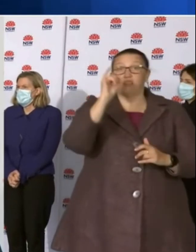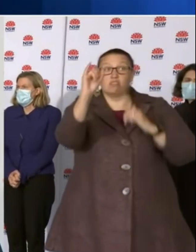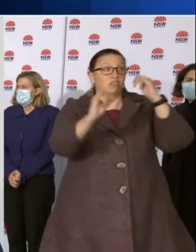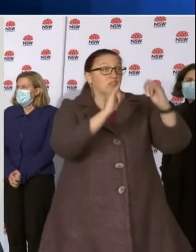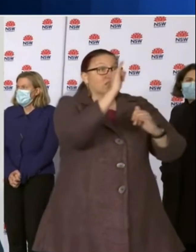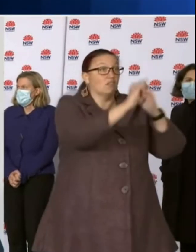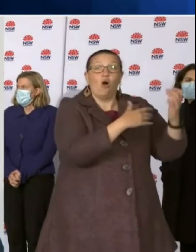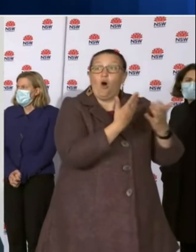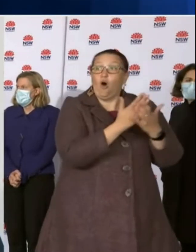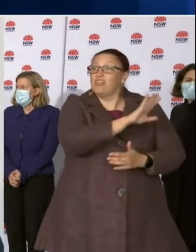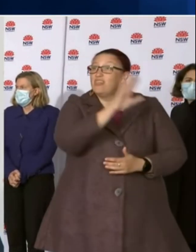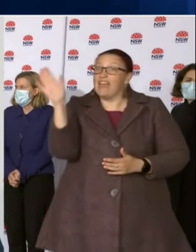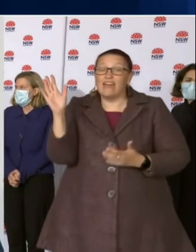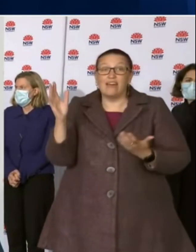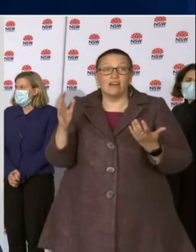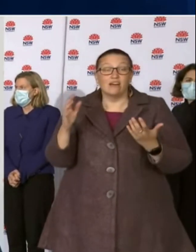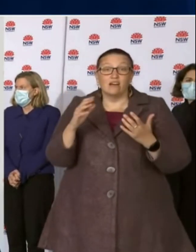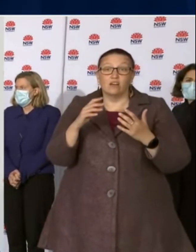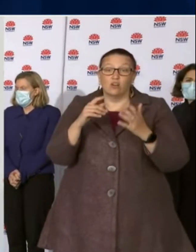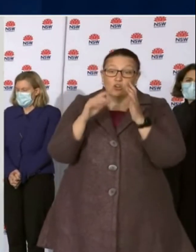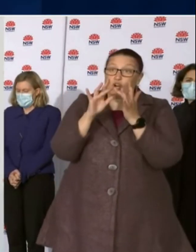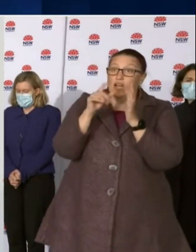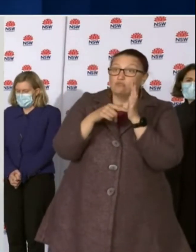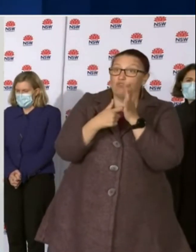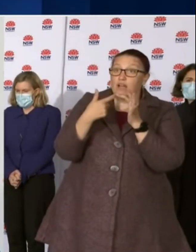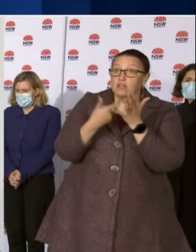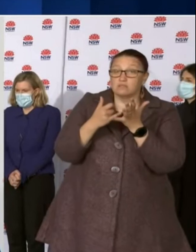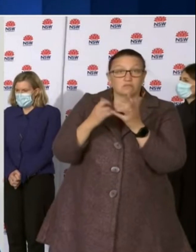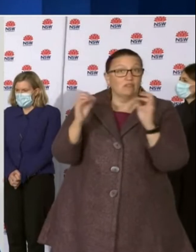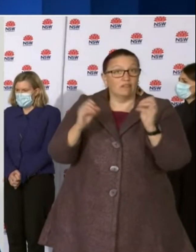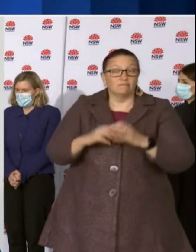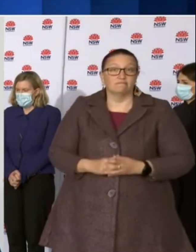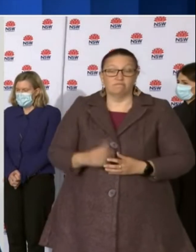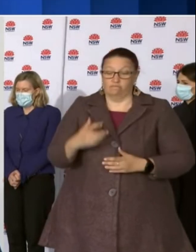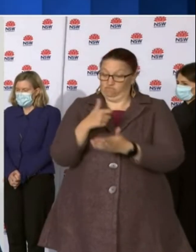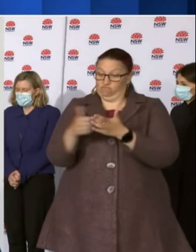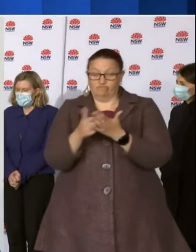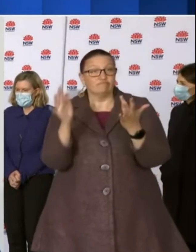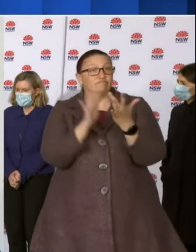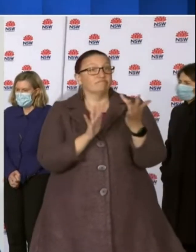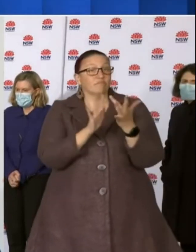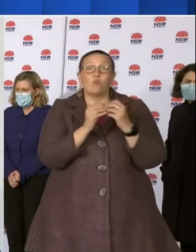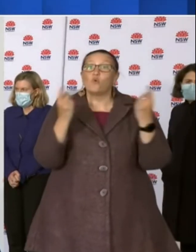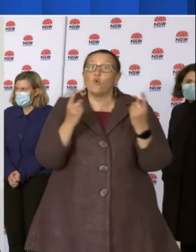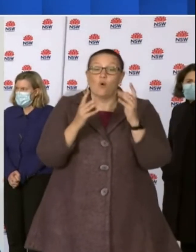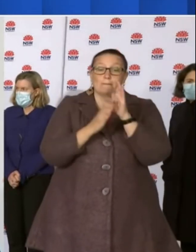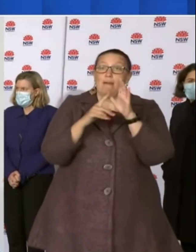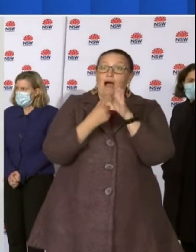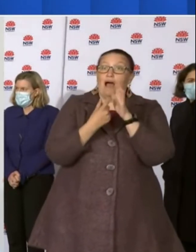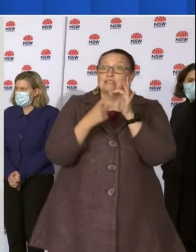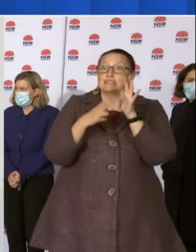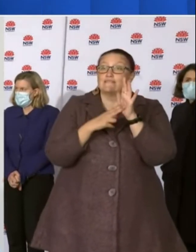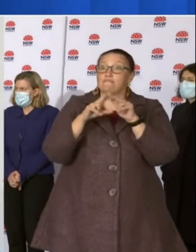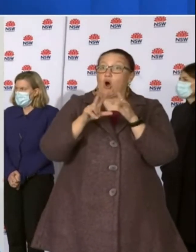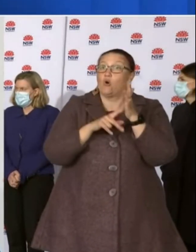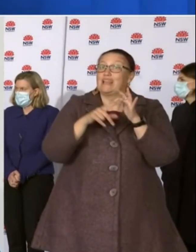must say one of the ministers that I spend the most time with talking to is Martin Foley from Victoria, but Roger Cook from WA.